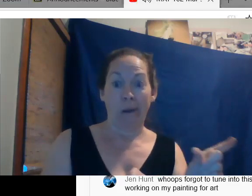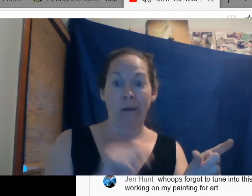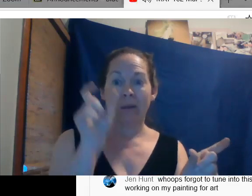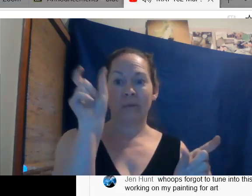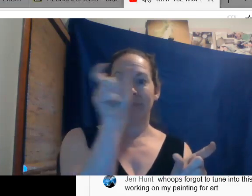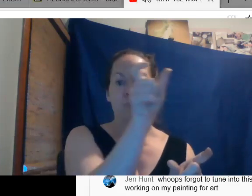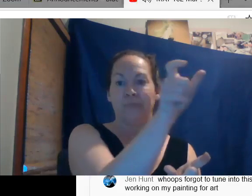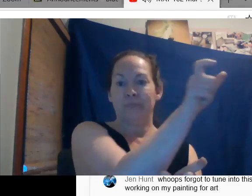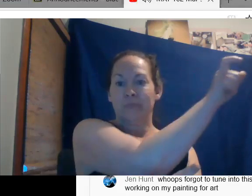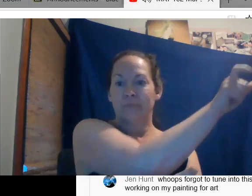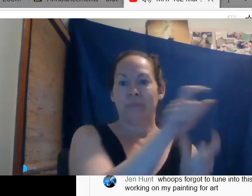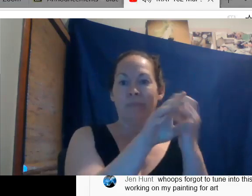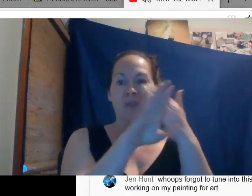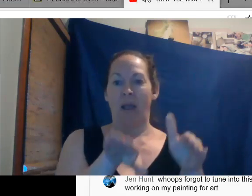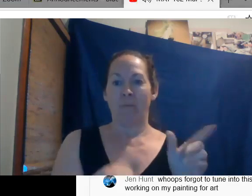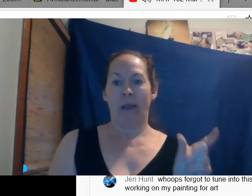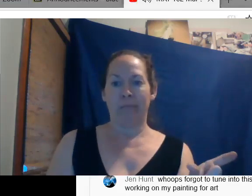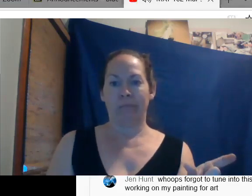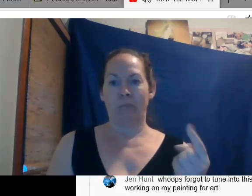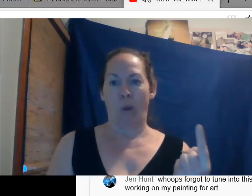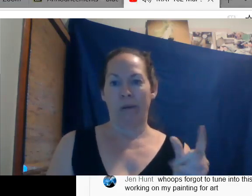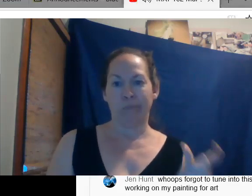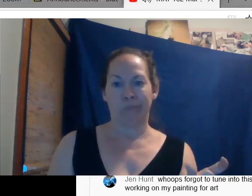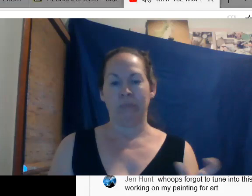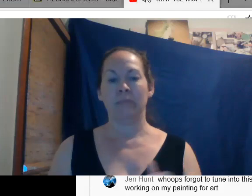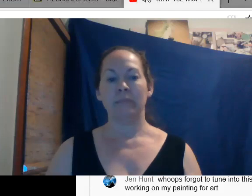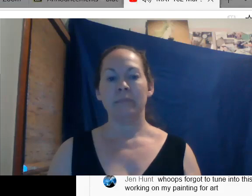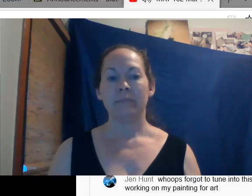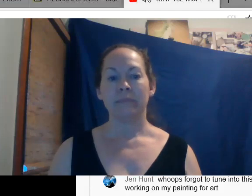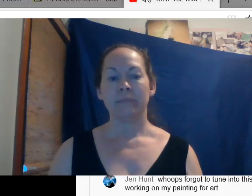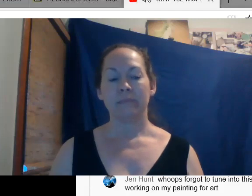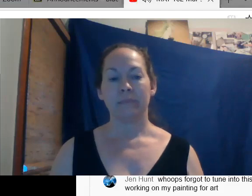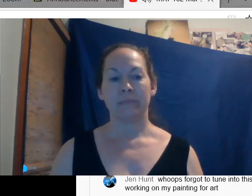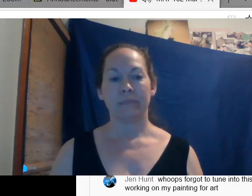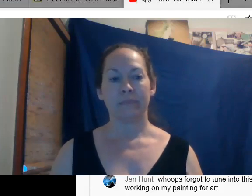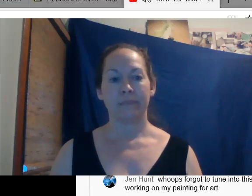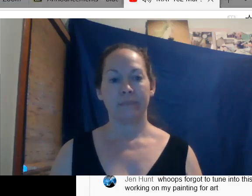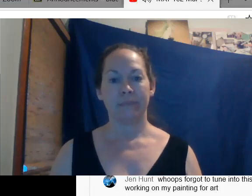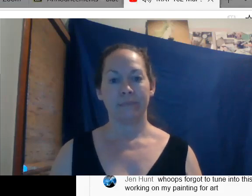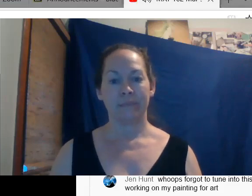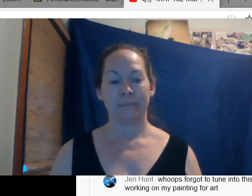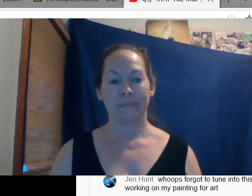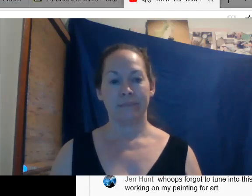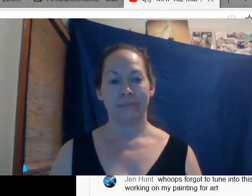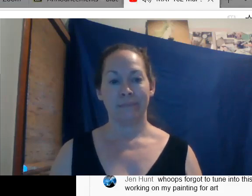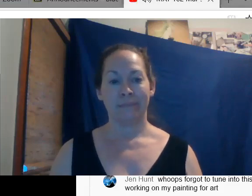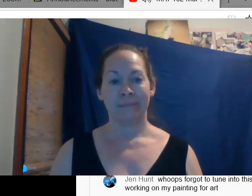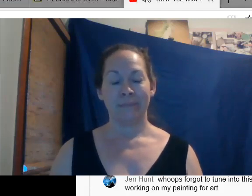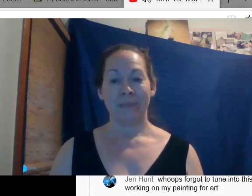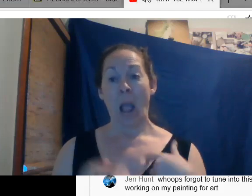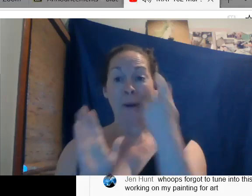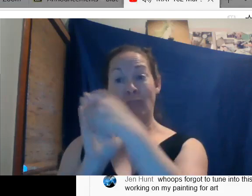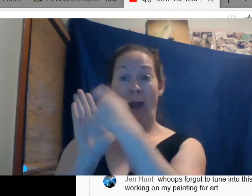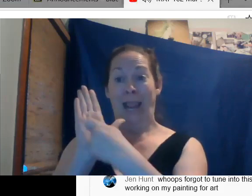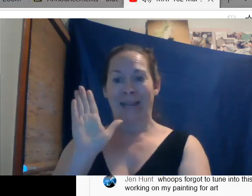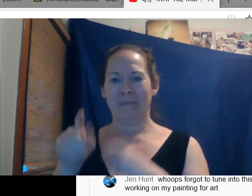as enjoyable as my babbling. No, I'm going to look at the component parts. So let me write this here.